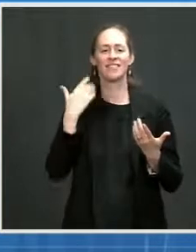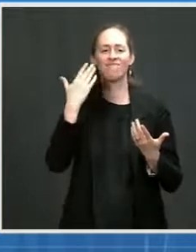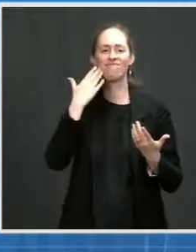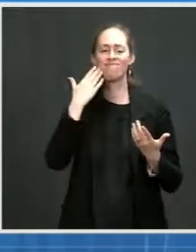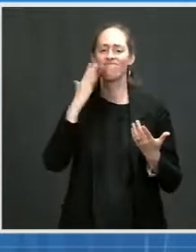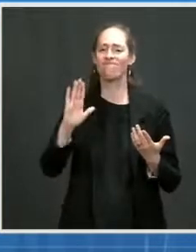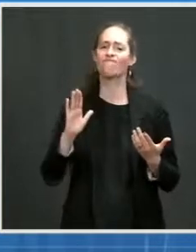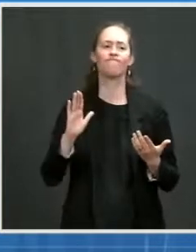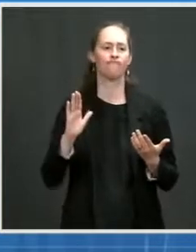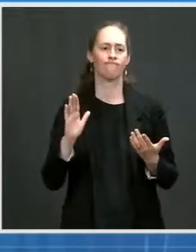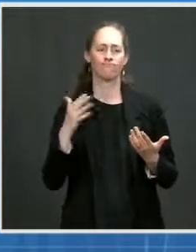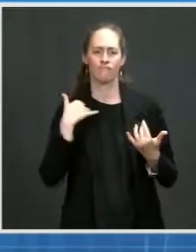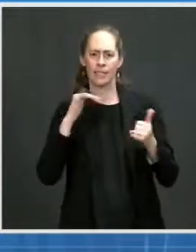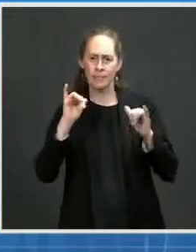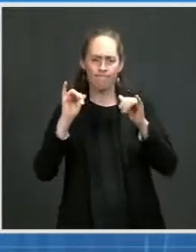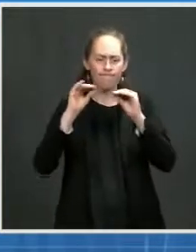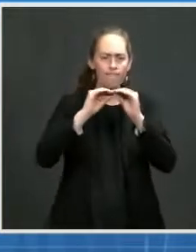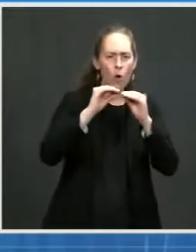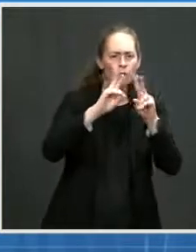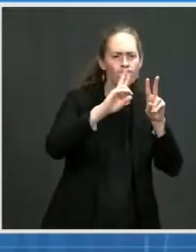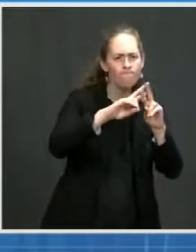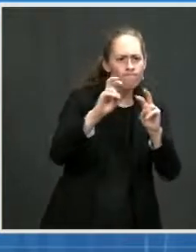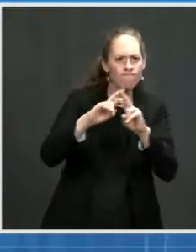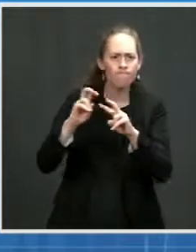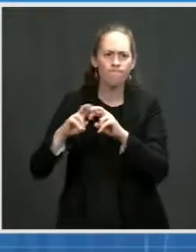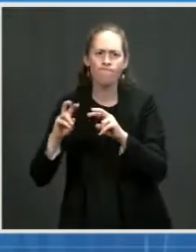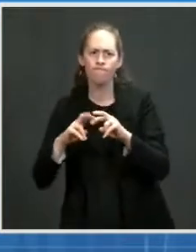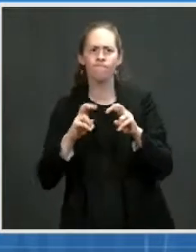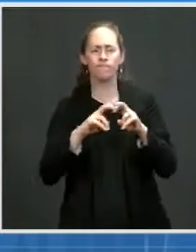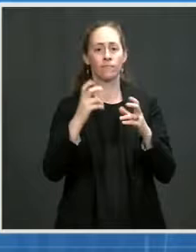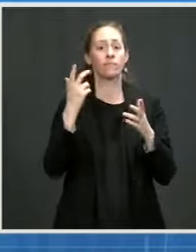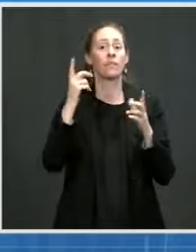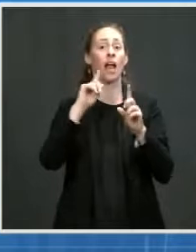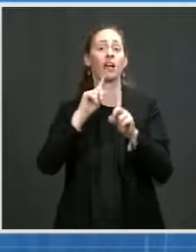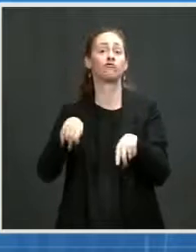look so that we will be able to give you a definitive answer.